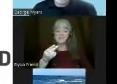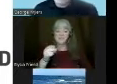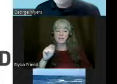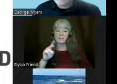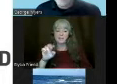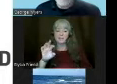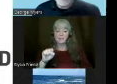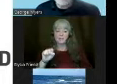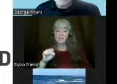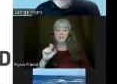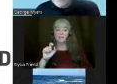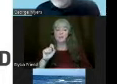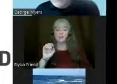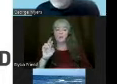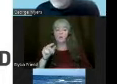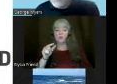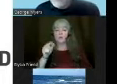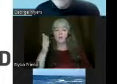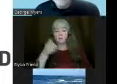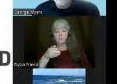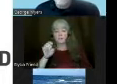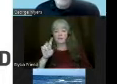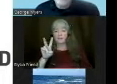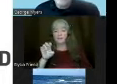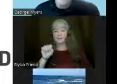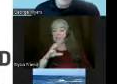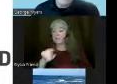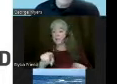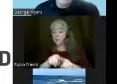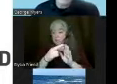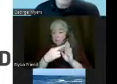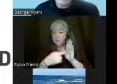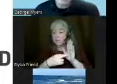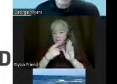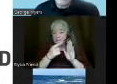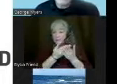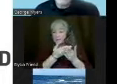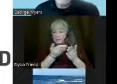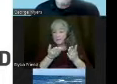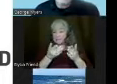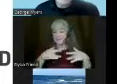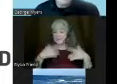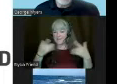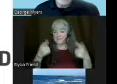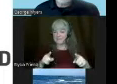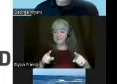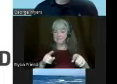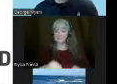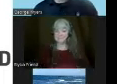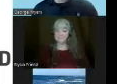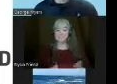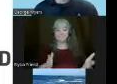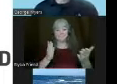ohiotechambassadors.org/events to find out what's coming up and to register for those events. All